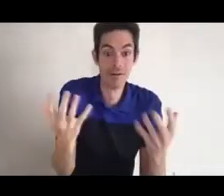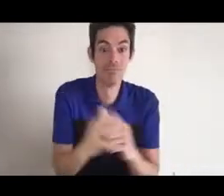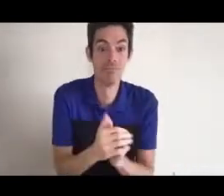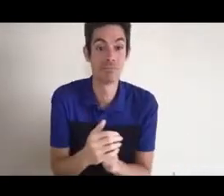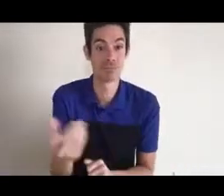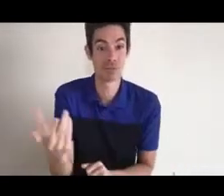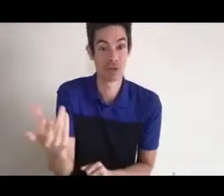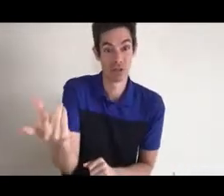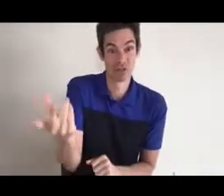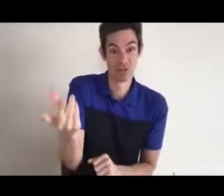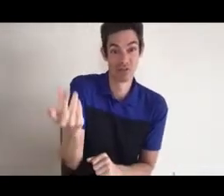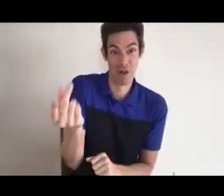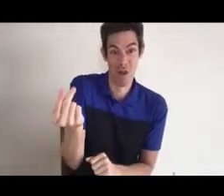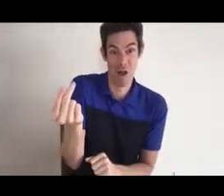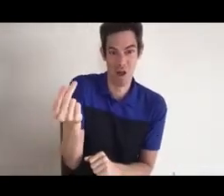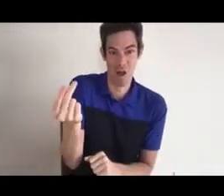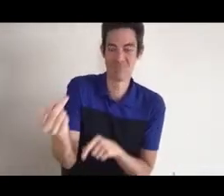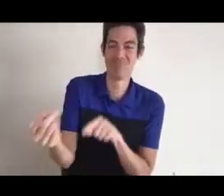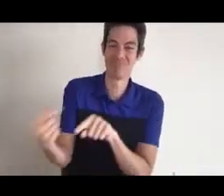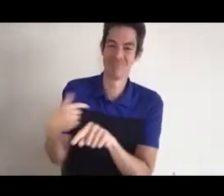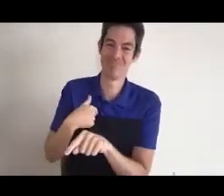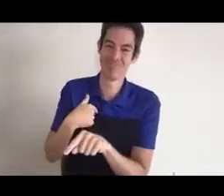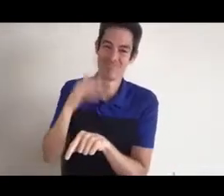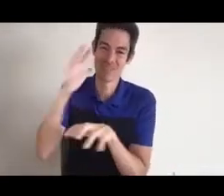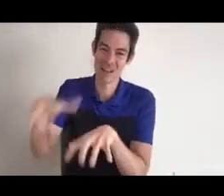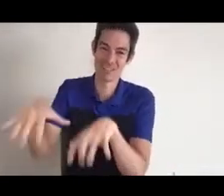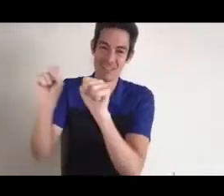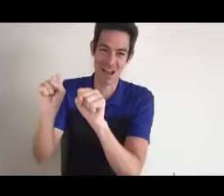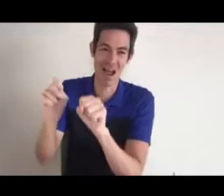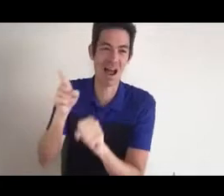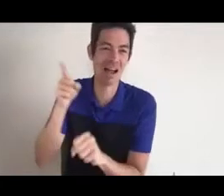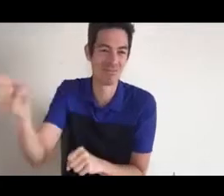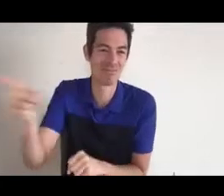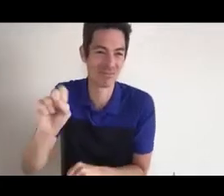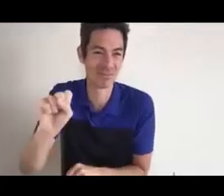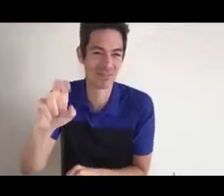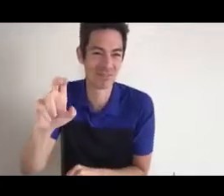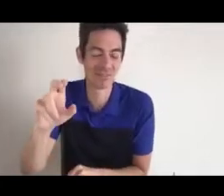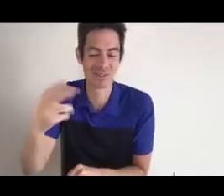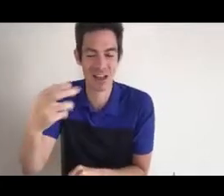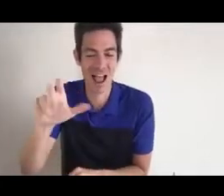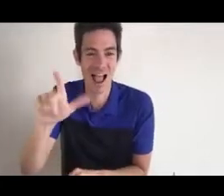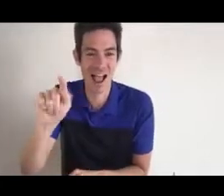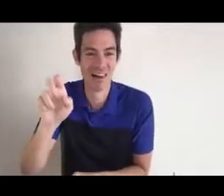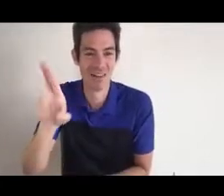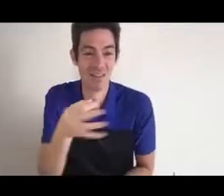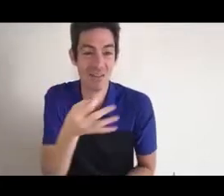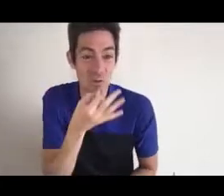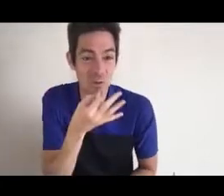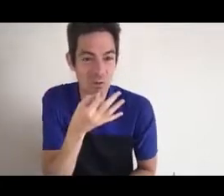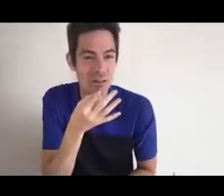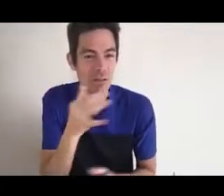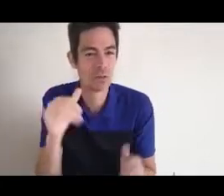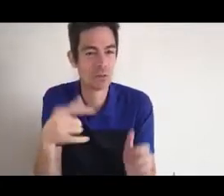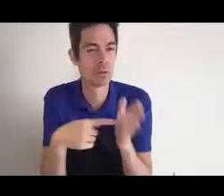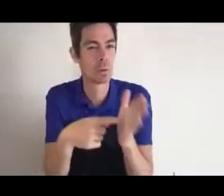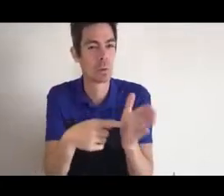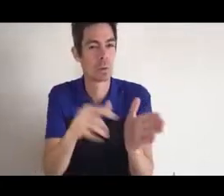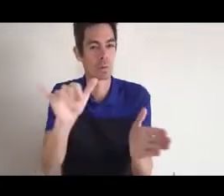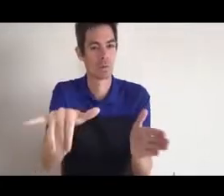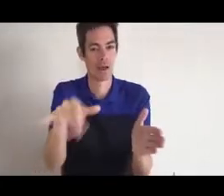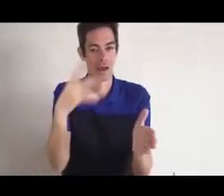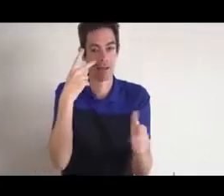And you can move the sentence around again. Dog, I will adopt from the